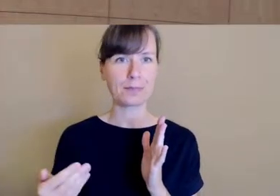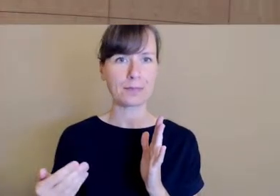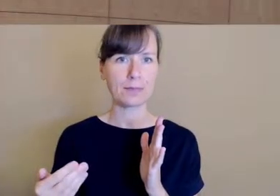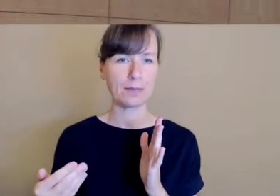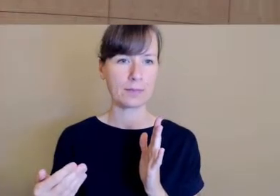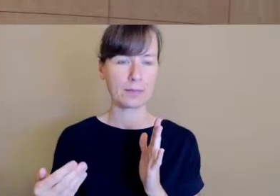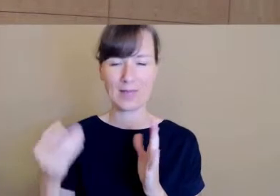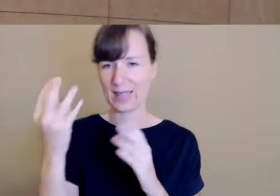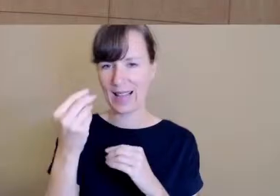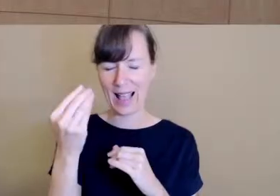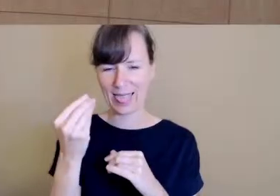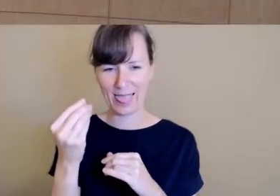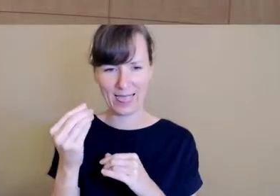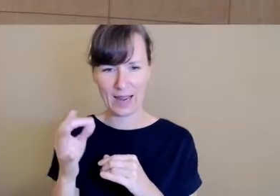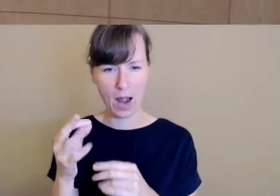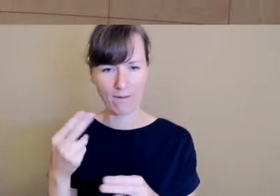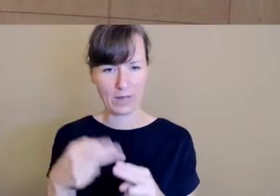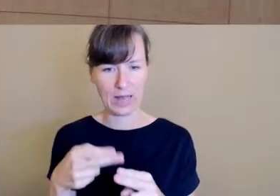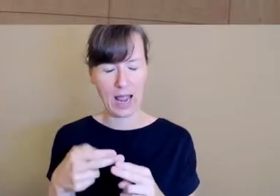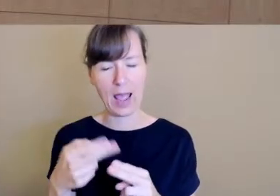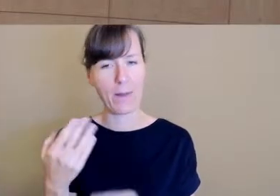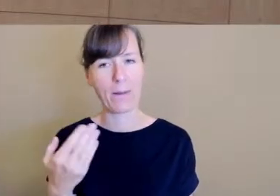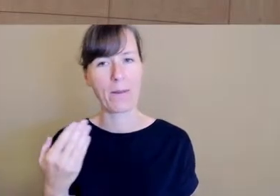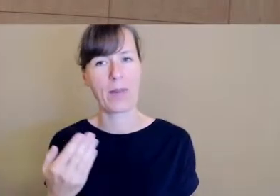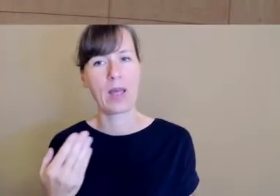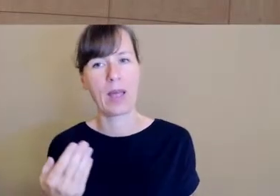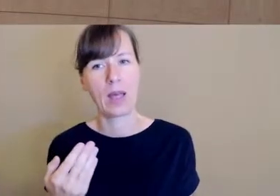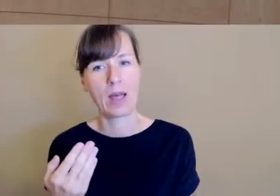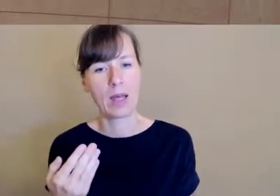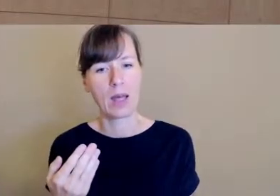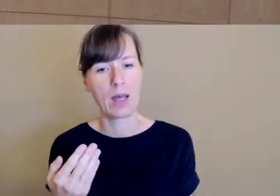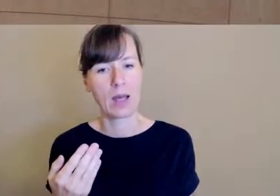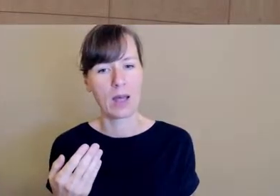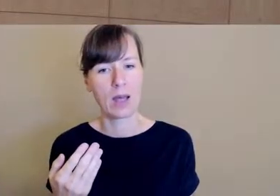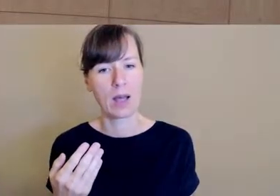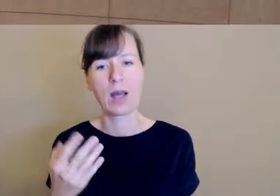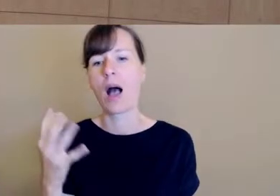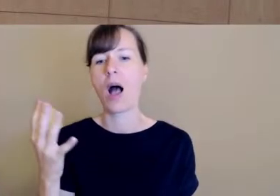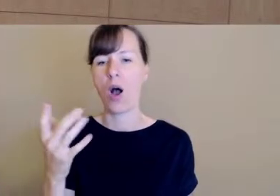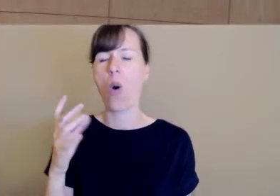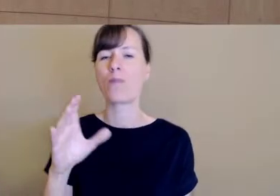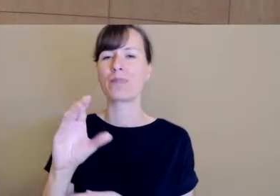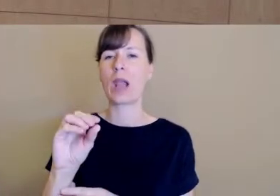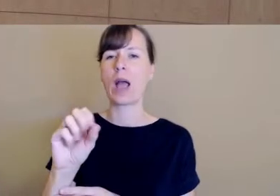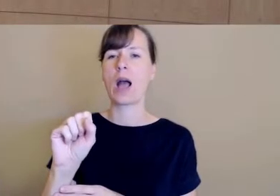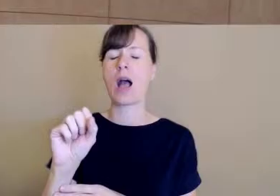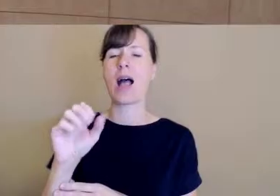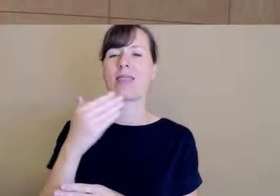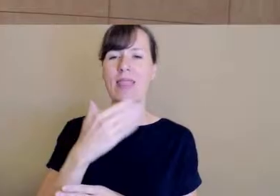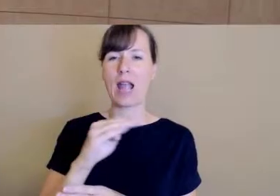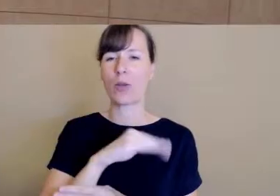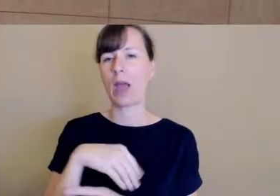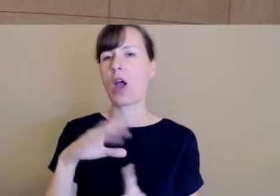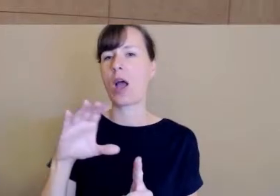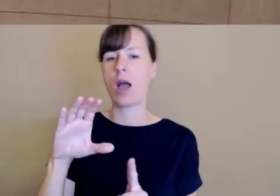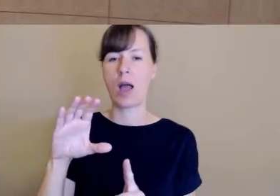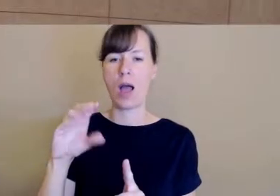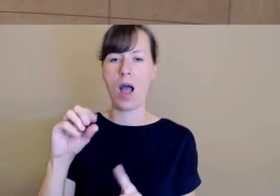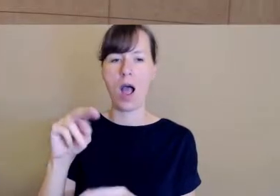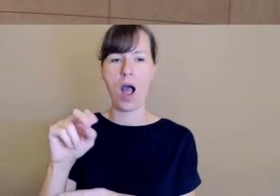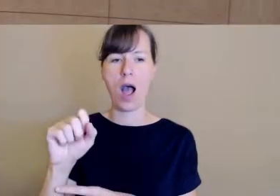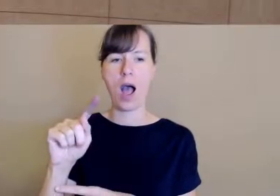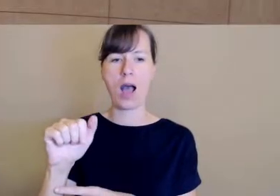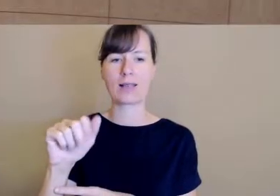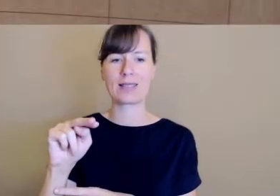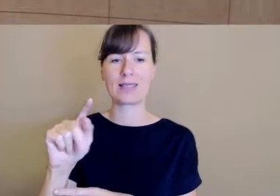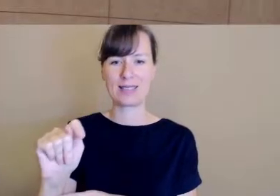can't I think of the name of it? The constant yield tax hearing. Thank you, Mayor. The constant yield